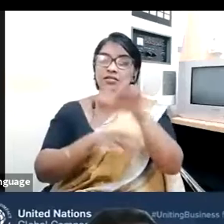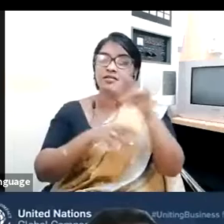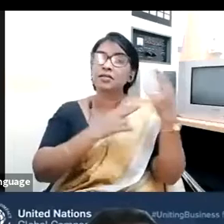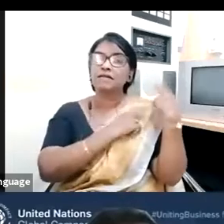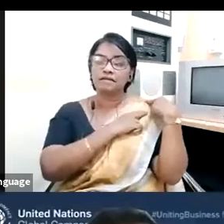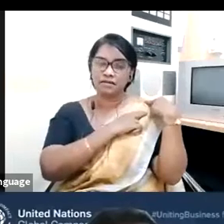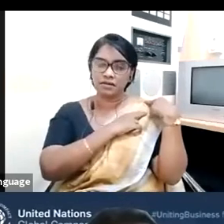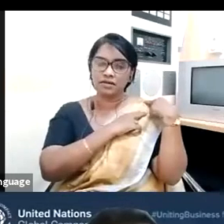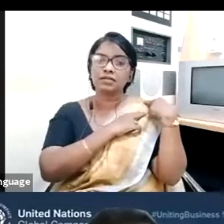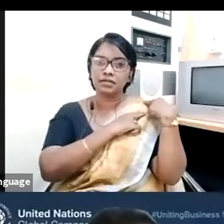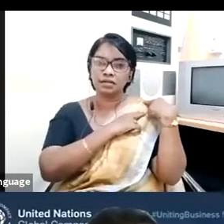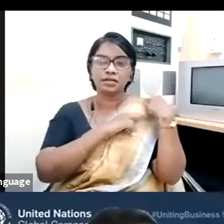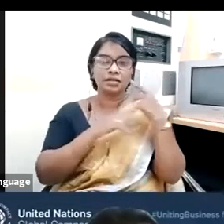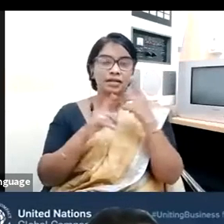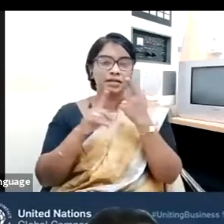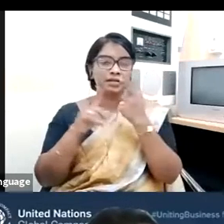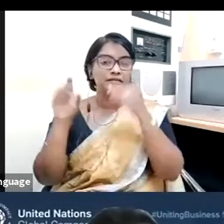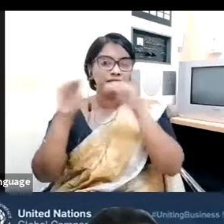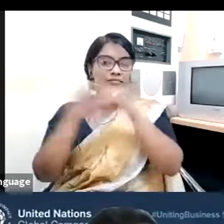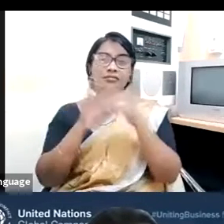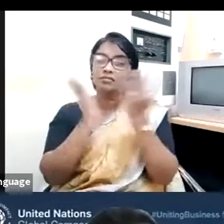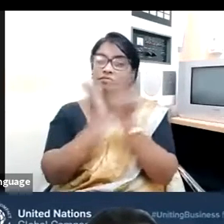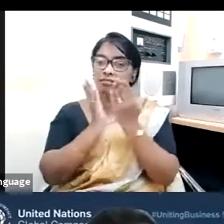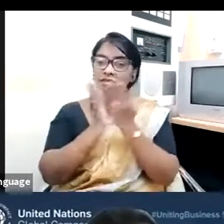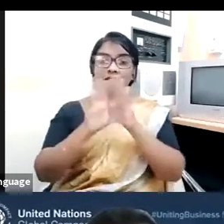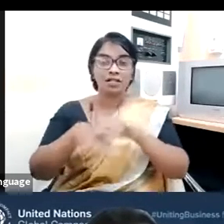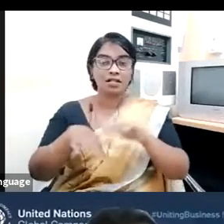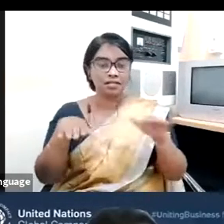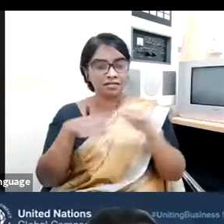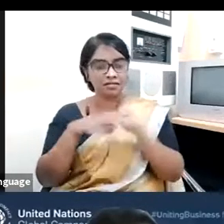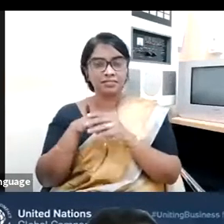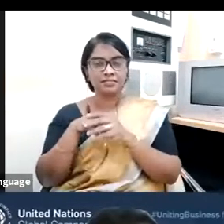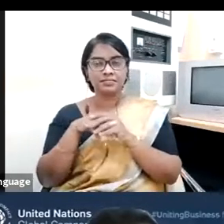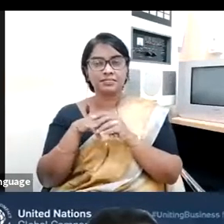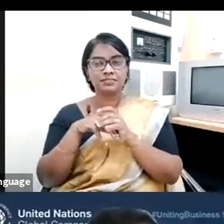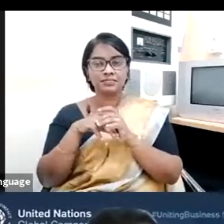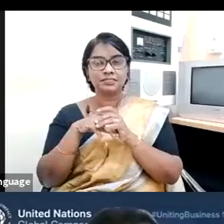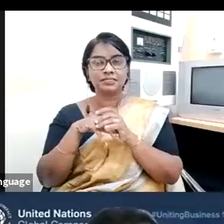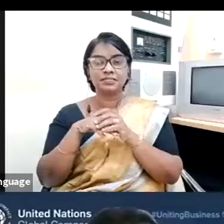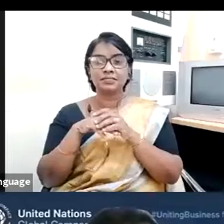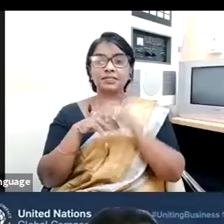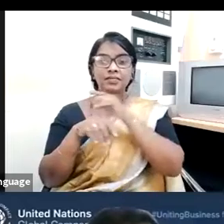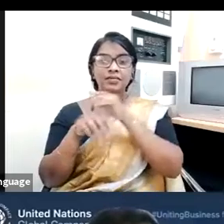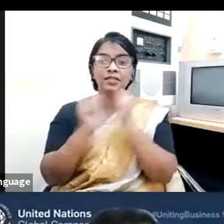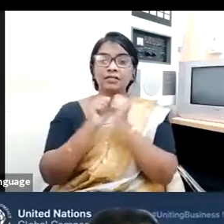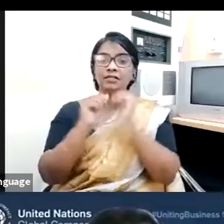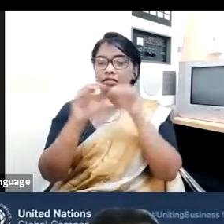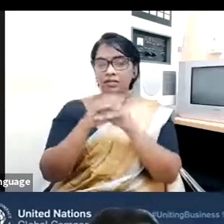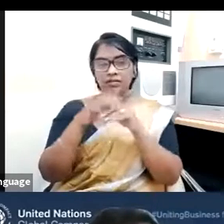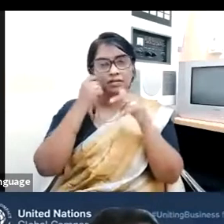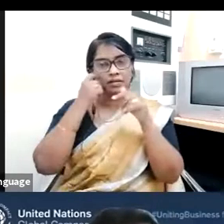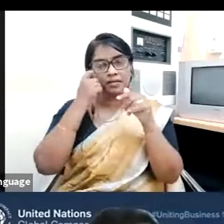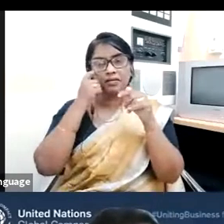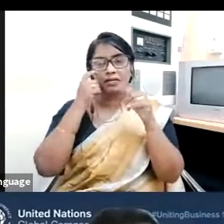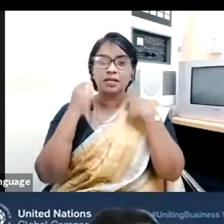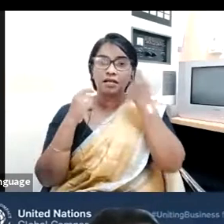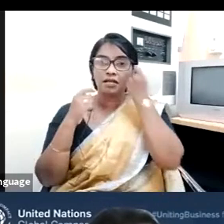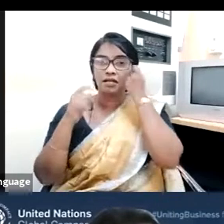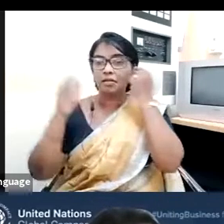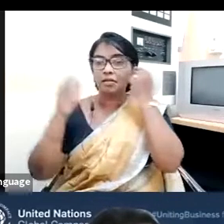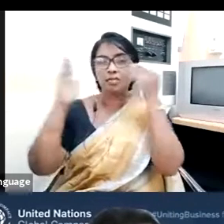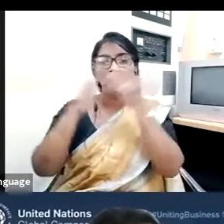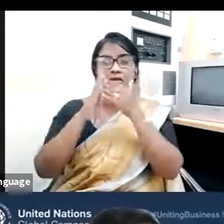in Cambridge with this coffin with the term CSR on it. So I want to tell you that the